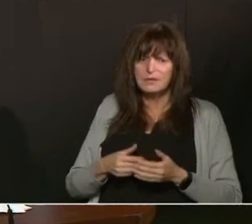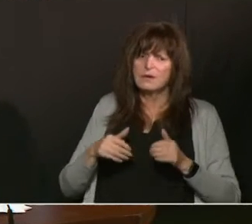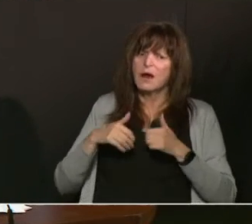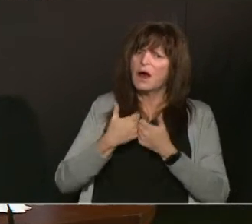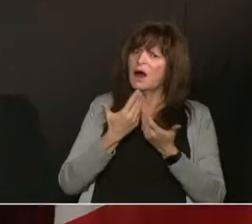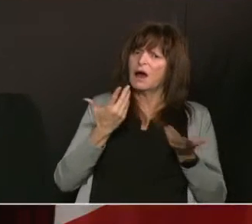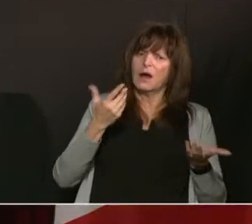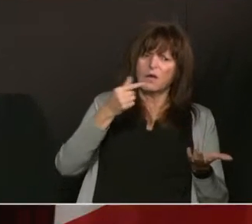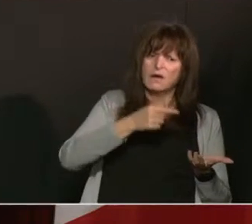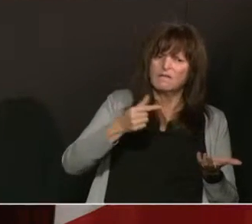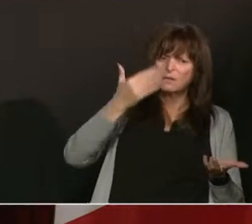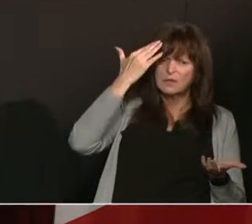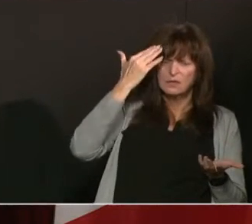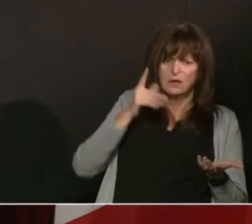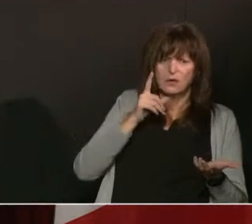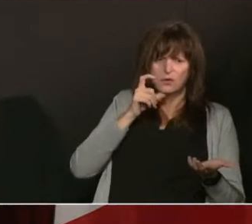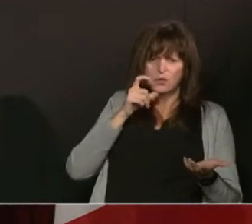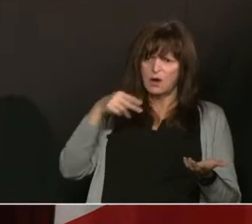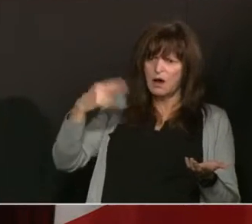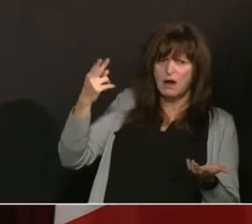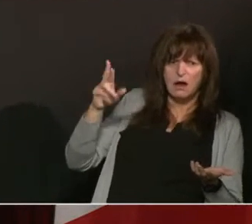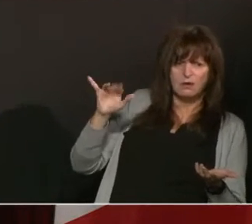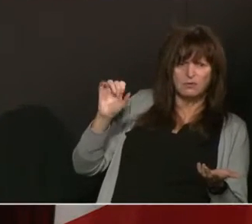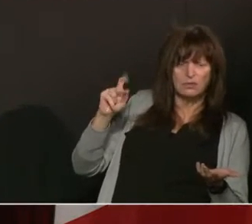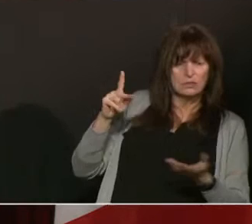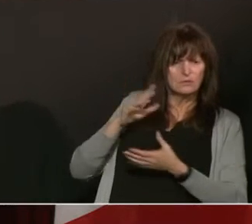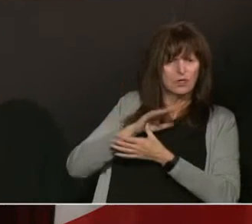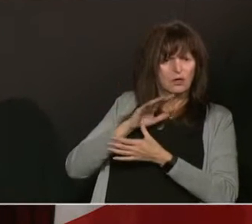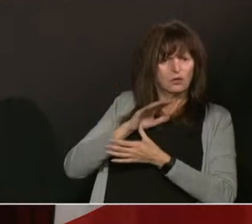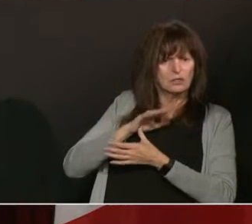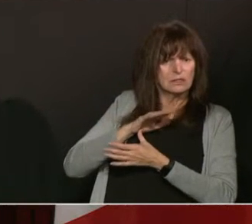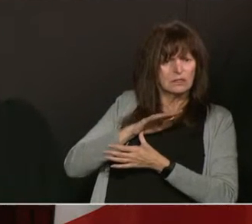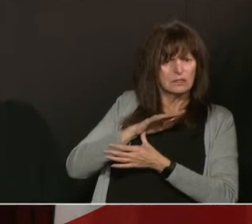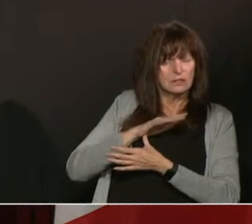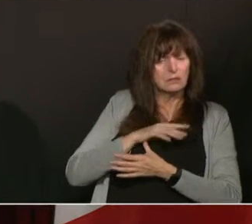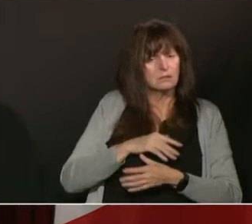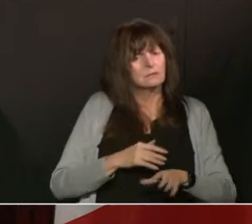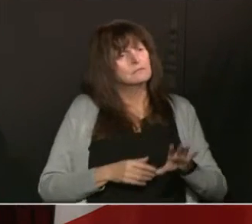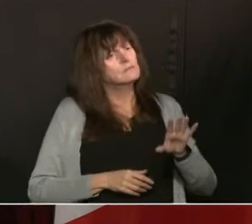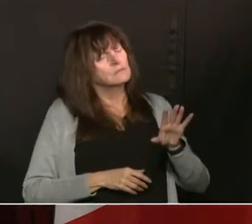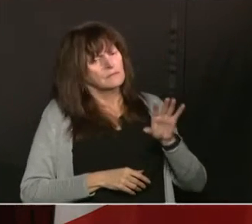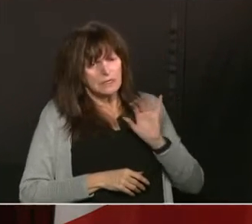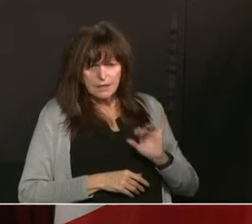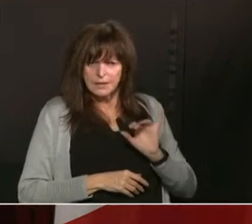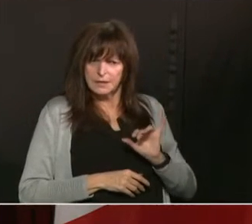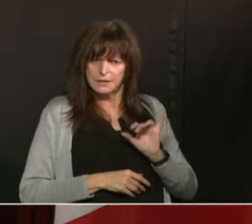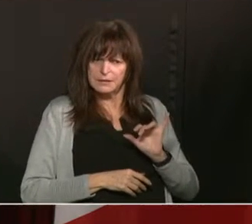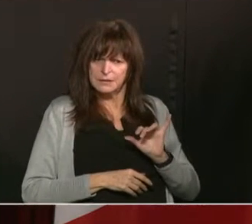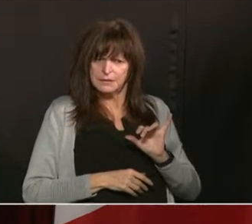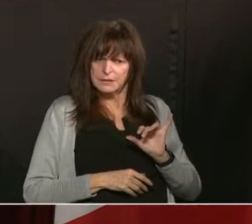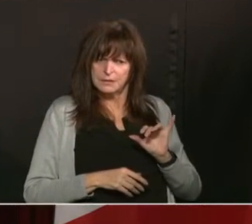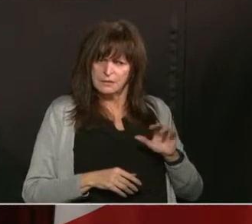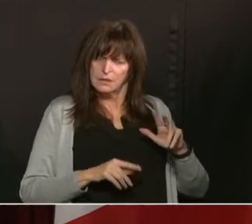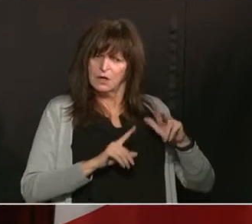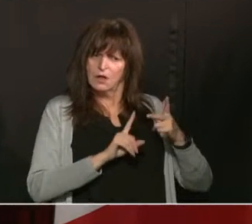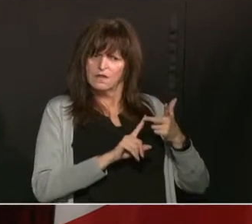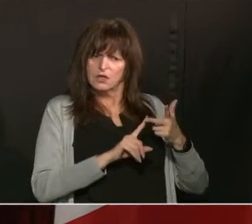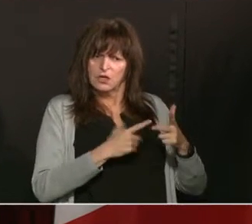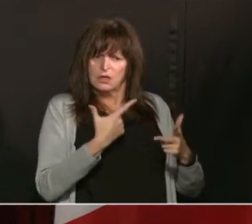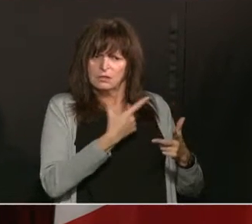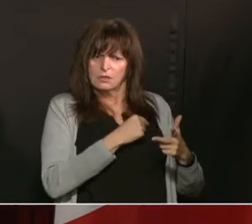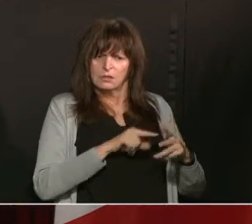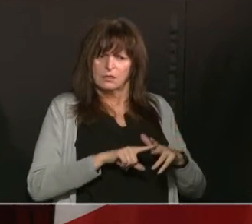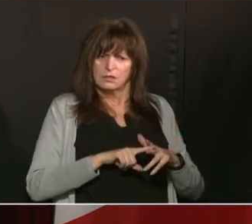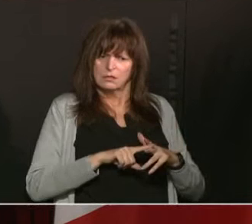first? Well, I'm sorry to hear that some haven't taken advantage. We started our 3rd dose strategy in August, starting in long-term care facilities